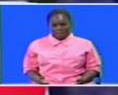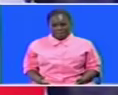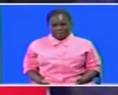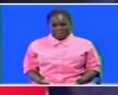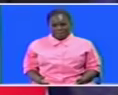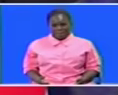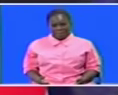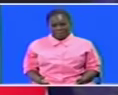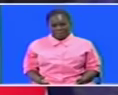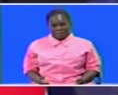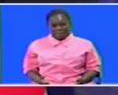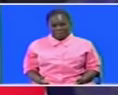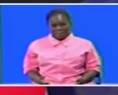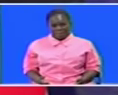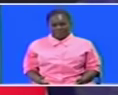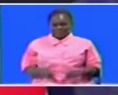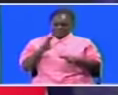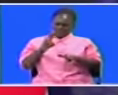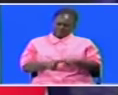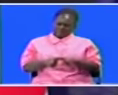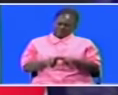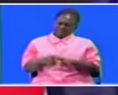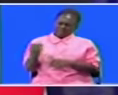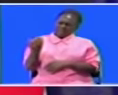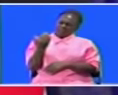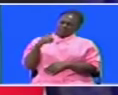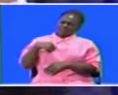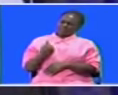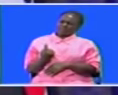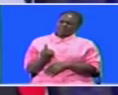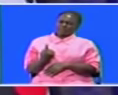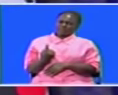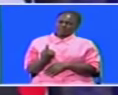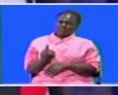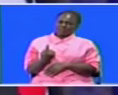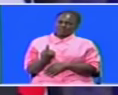You know, you sit back and you ask yourself,